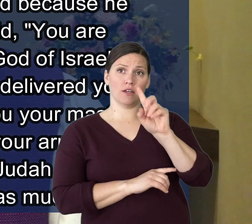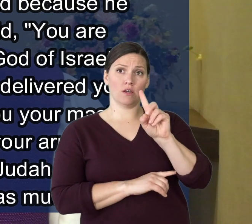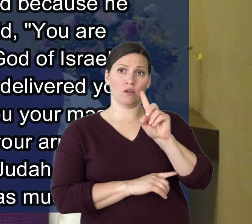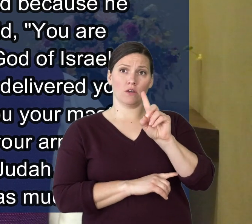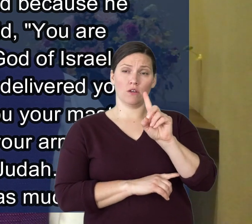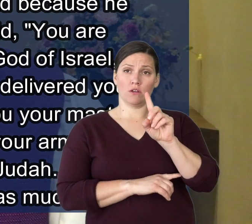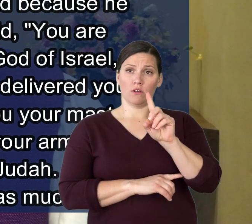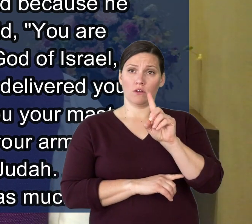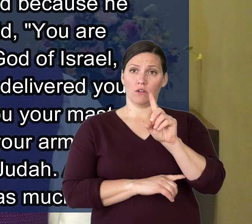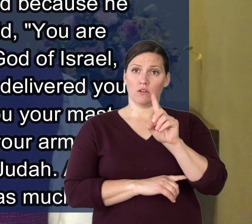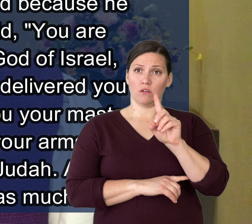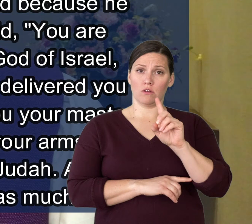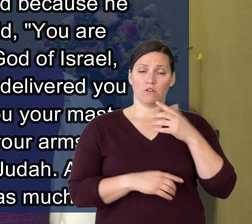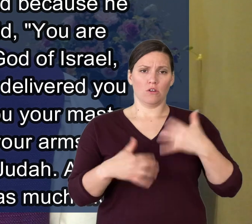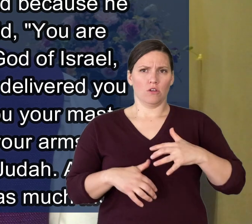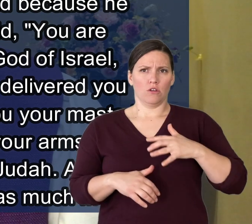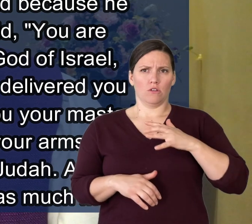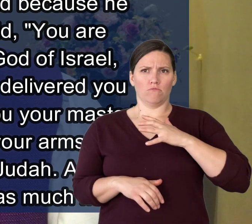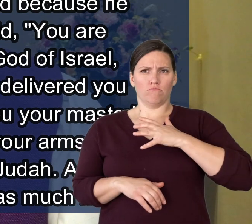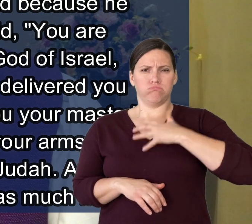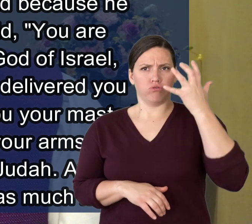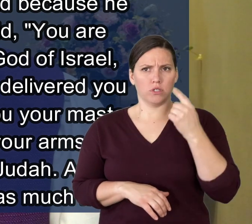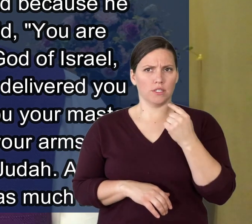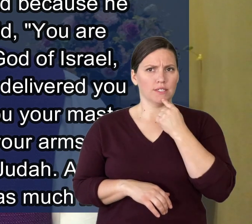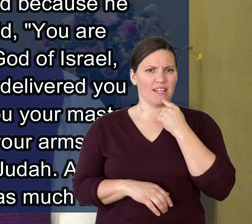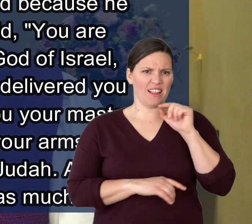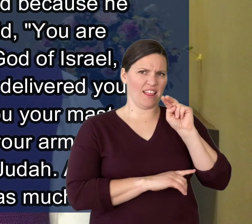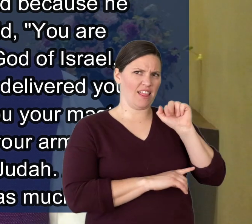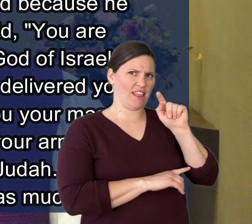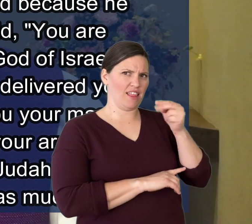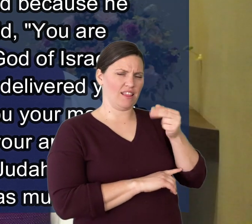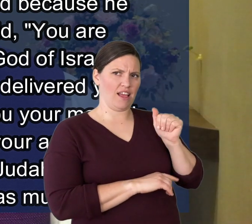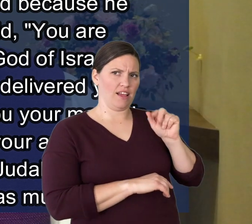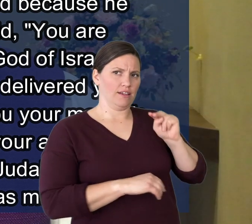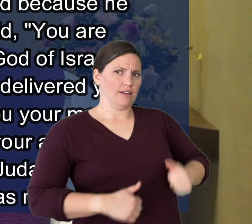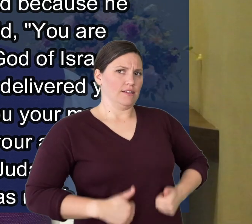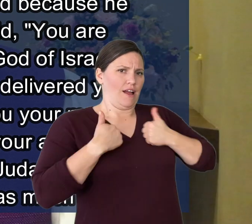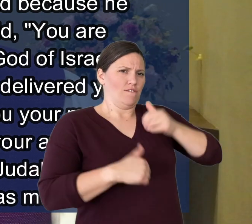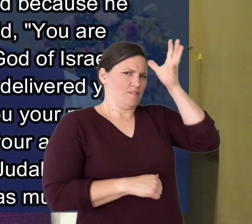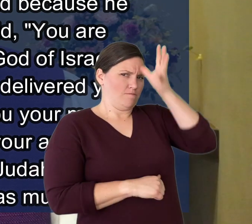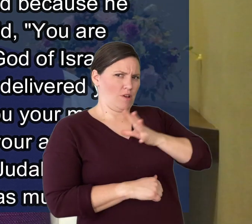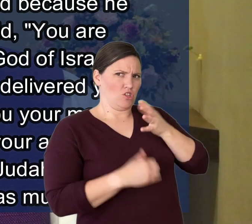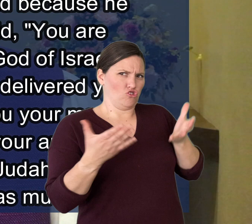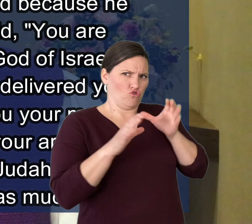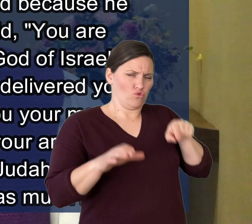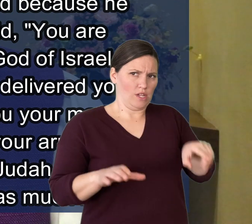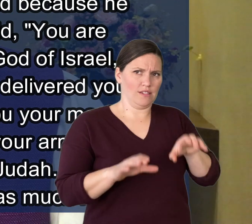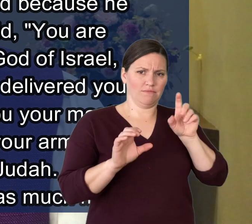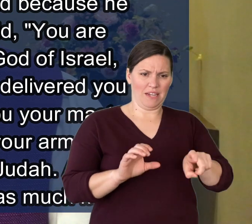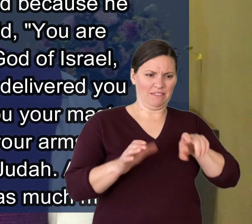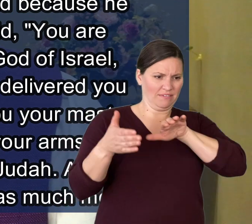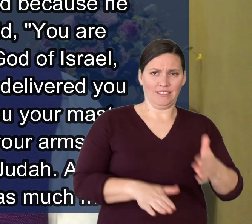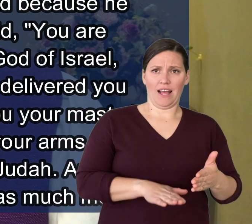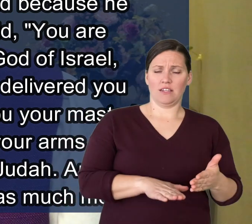greatly kindled against the man. And he said to Nathan, "As the Lord lives, the man who has done this deserves